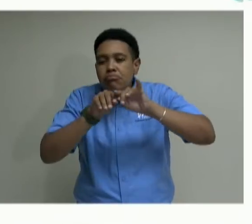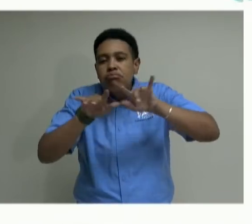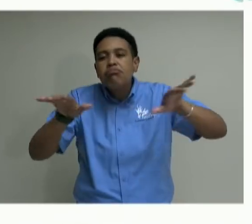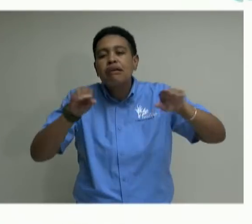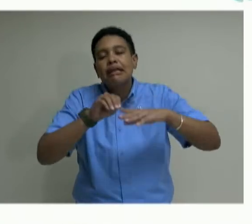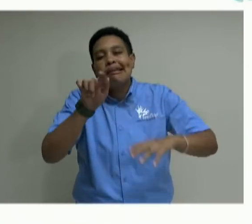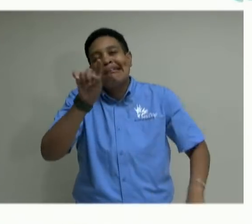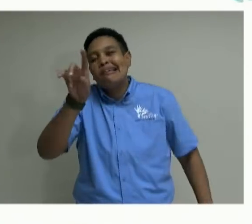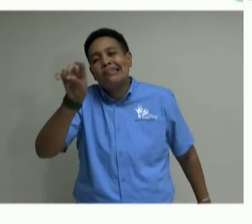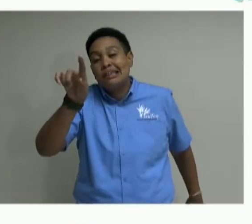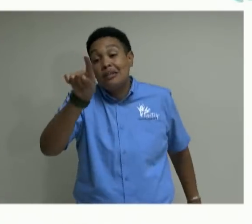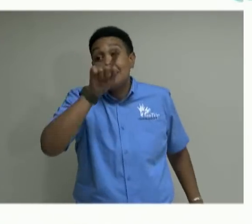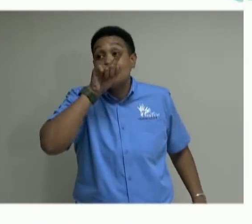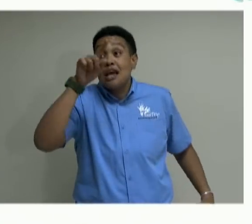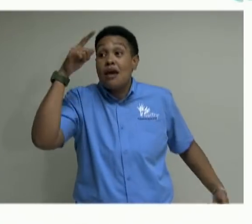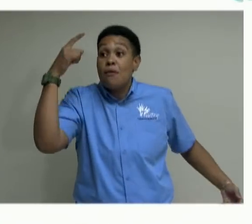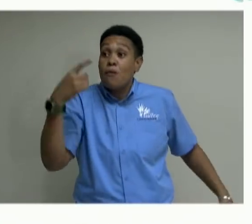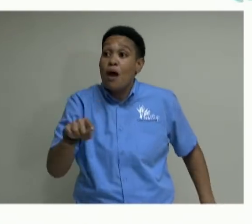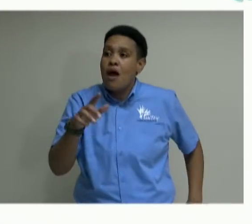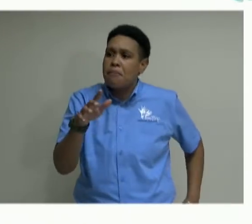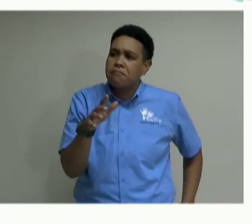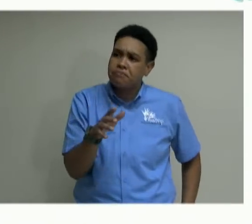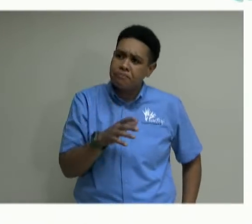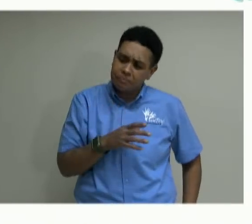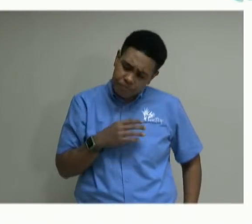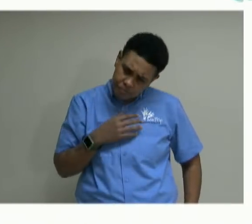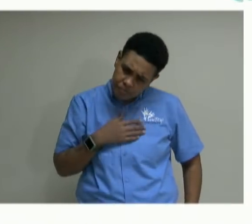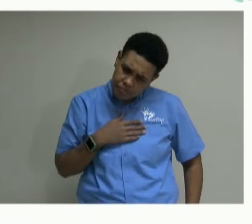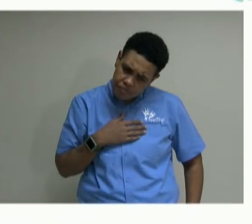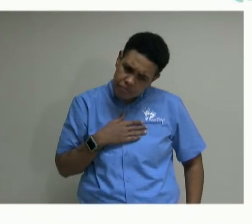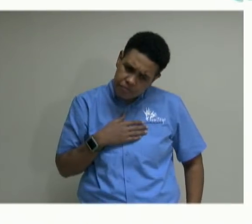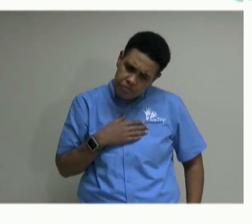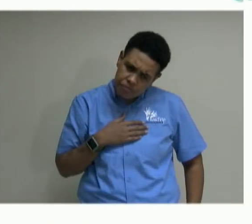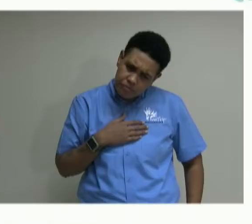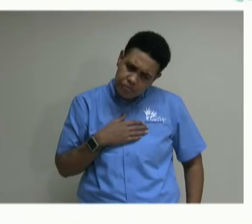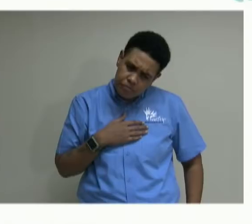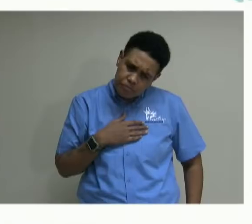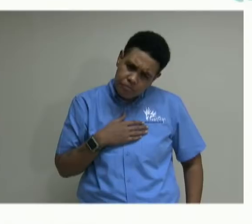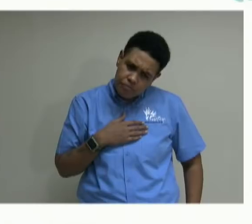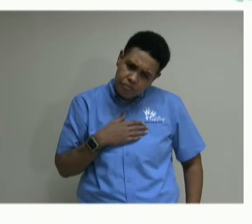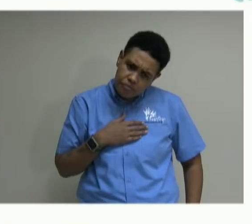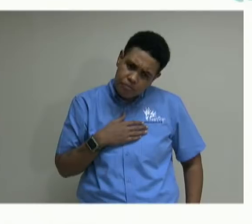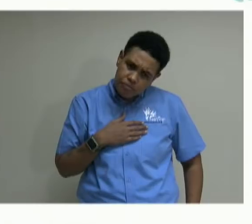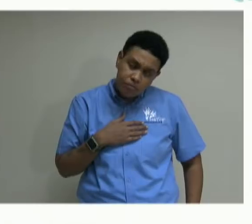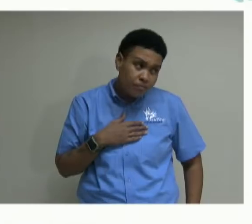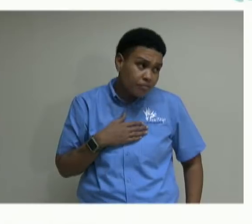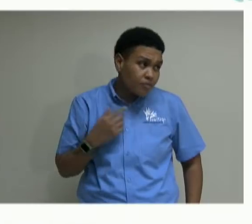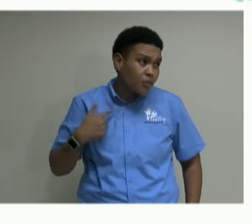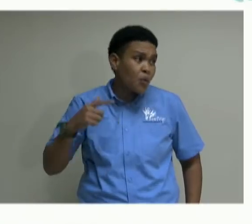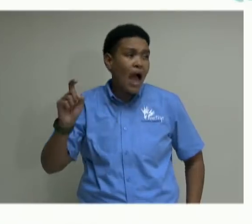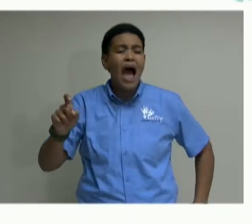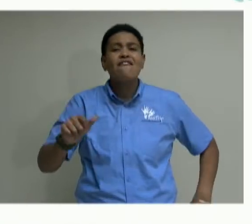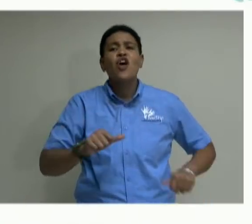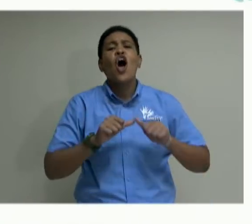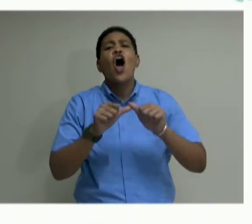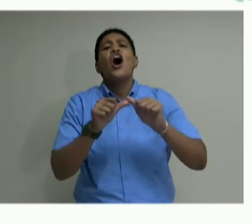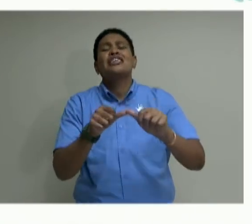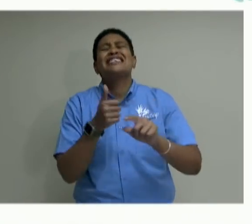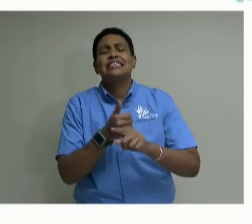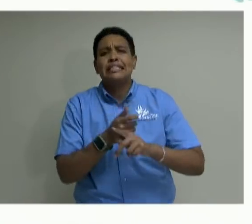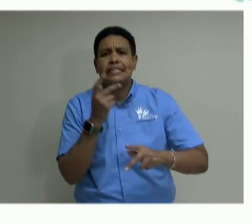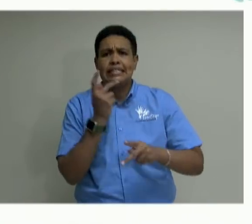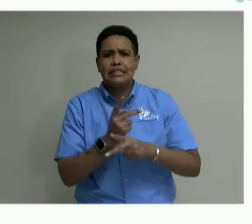area. Watermount is coming up. And so we have to be continuously doing our